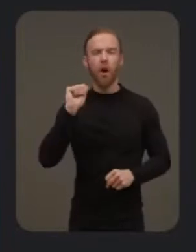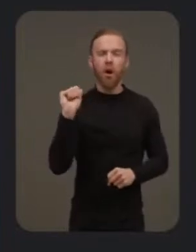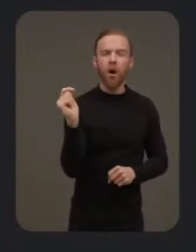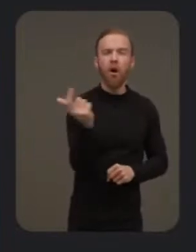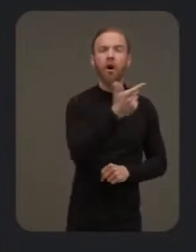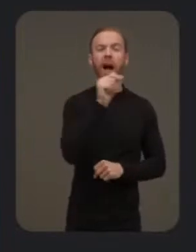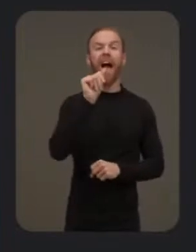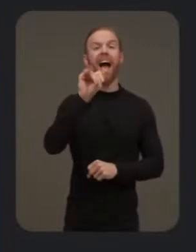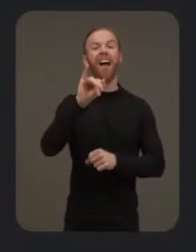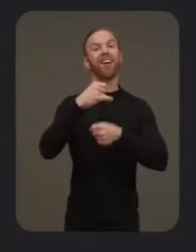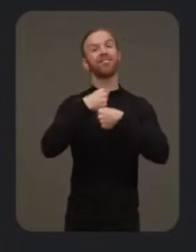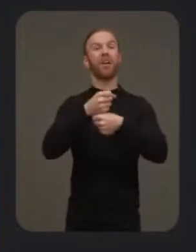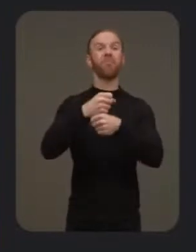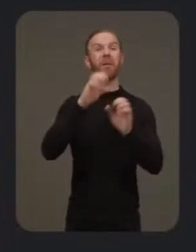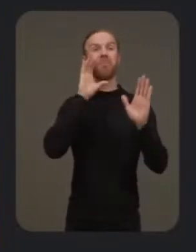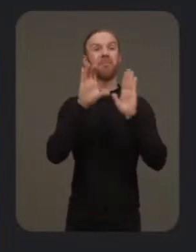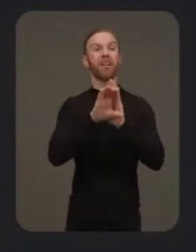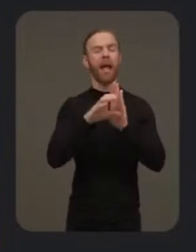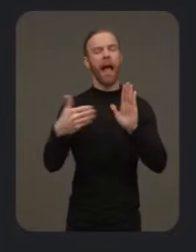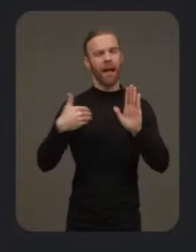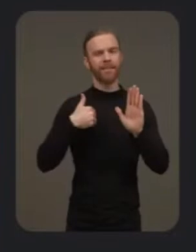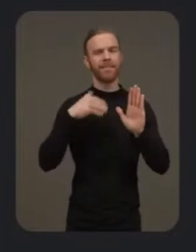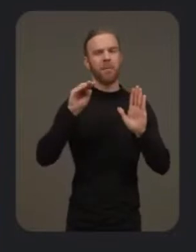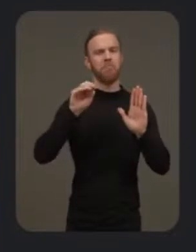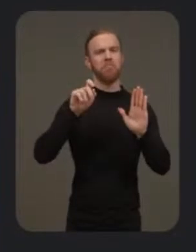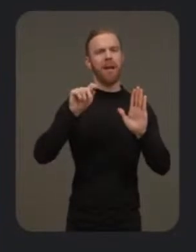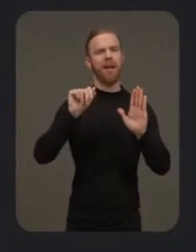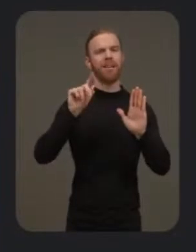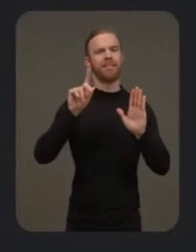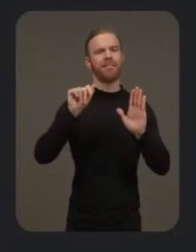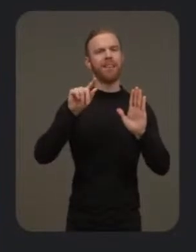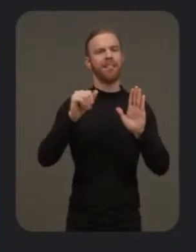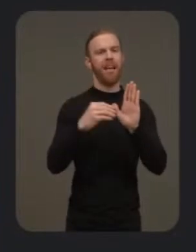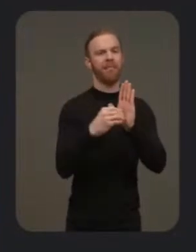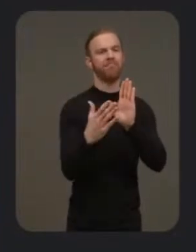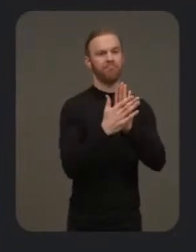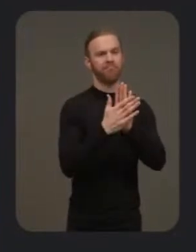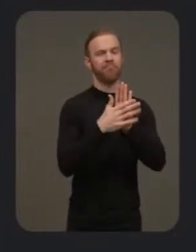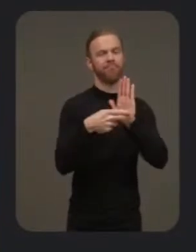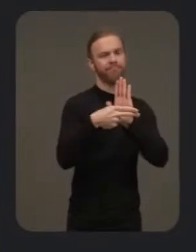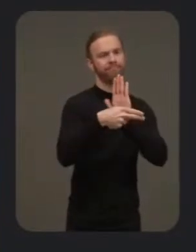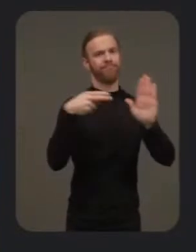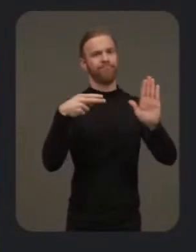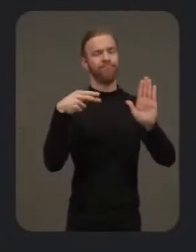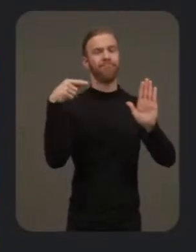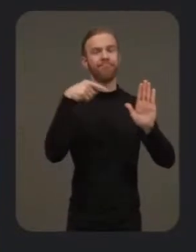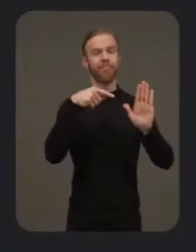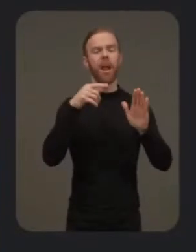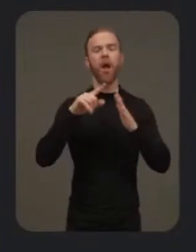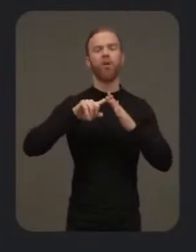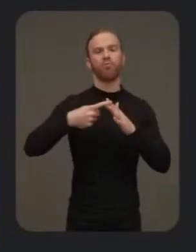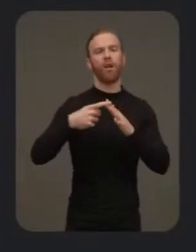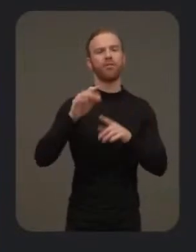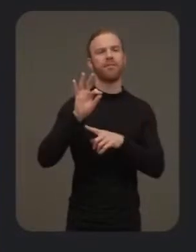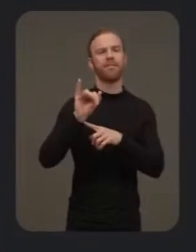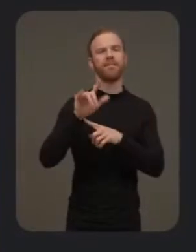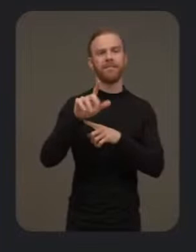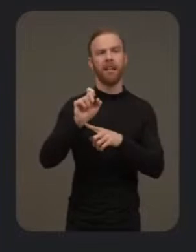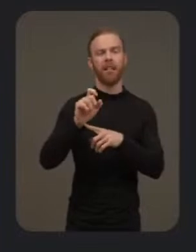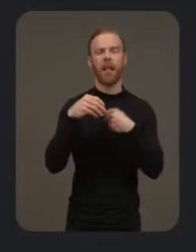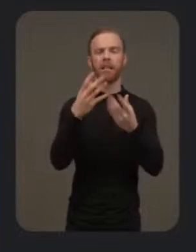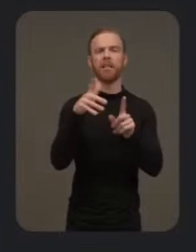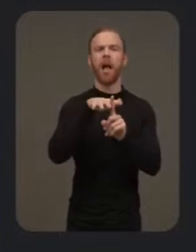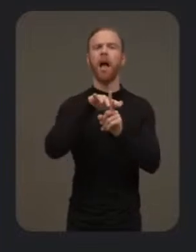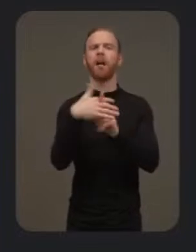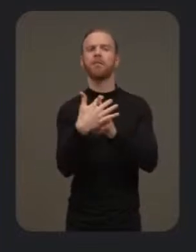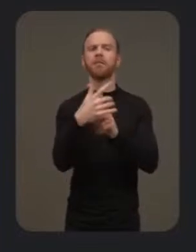our AI-generated images has metadata, a markup in the original file to give you context if